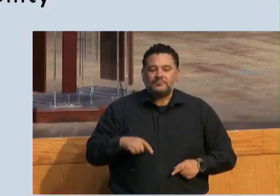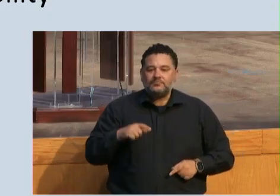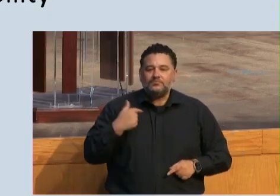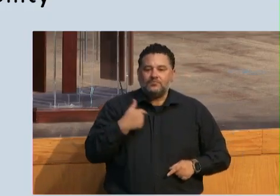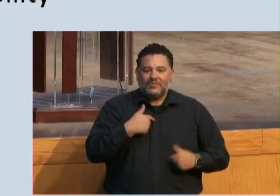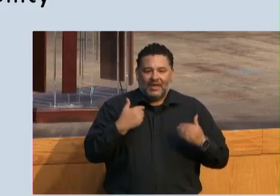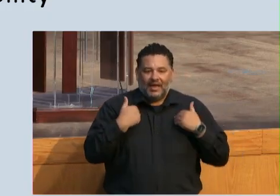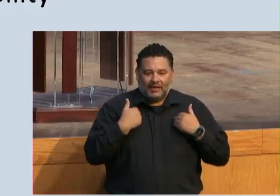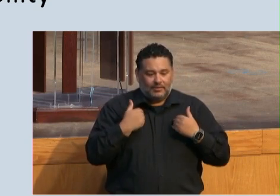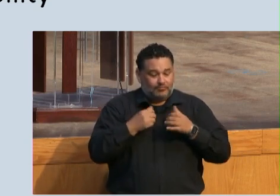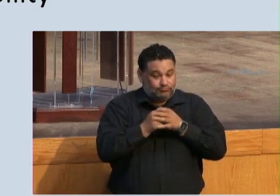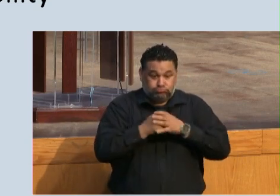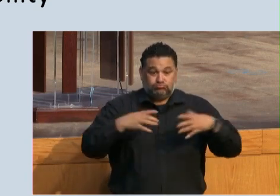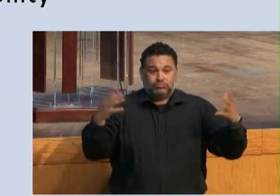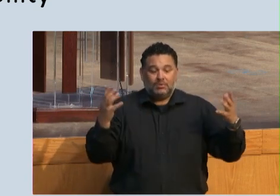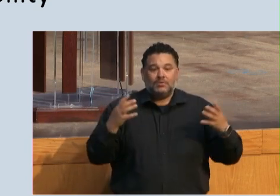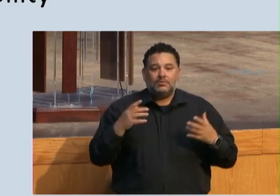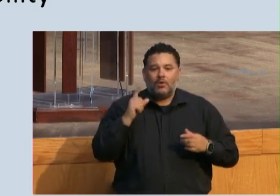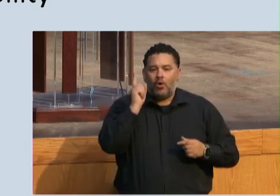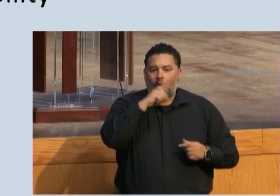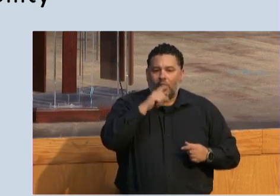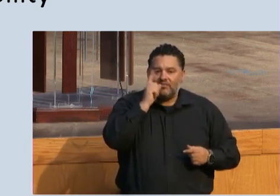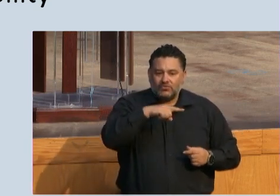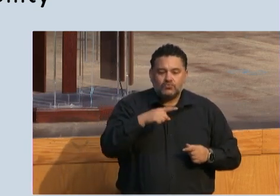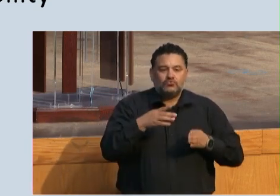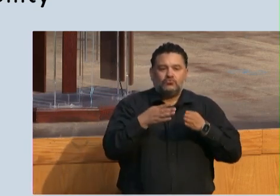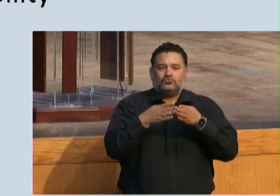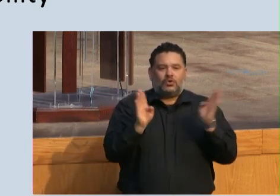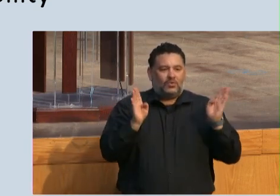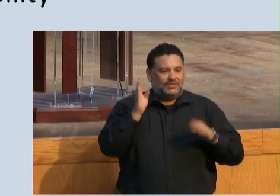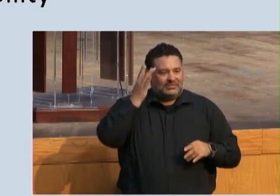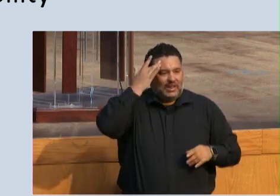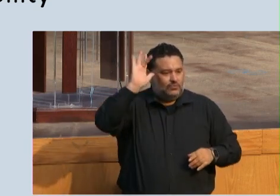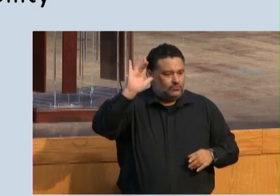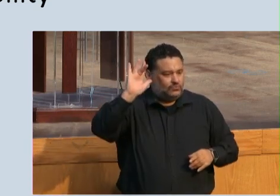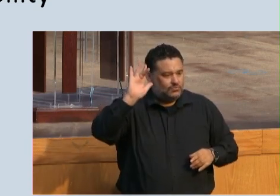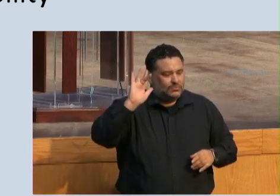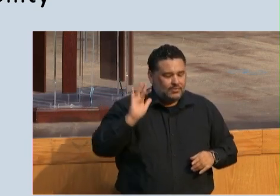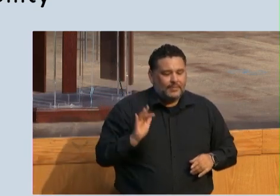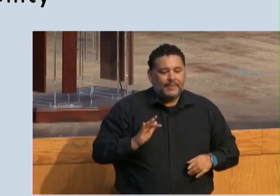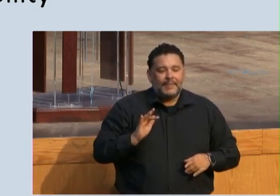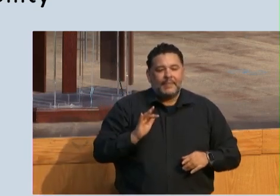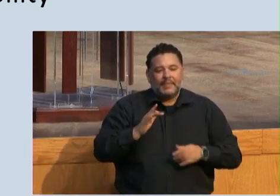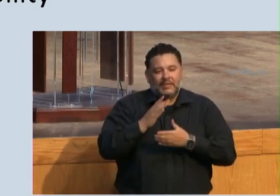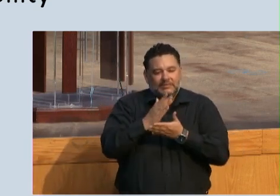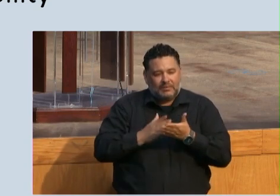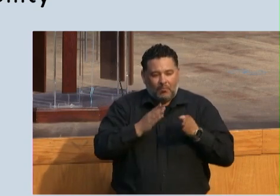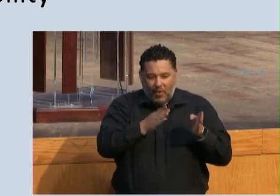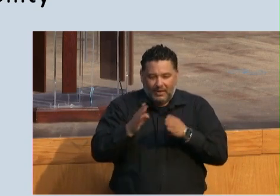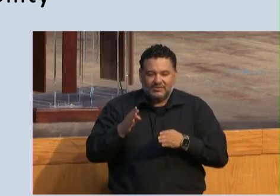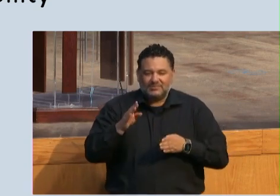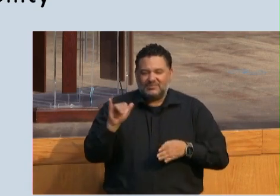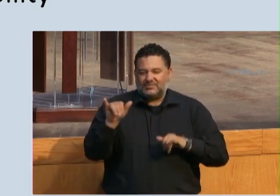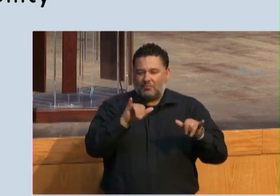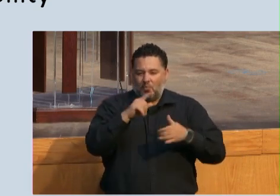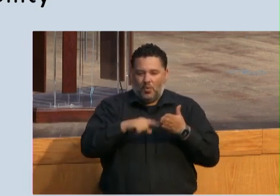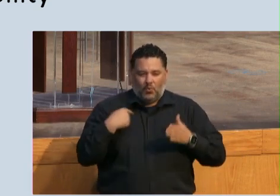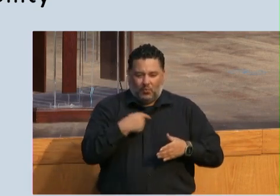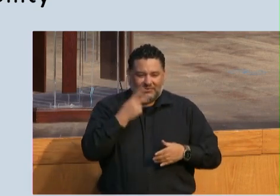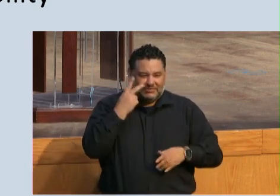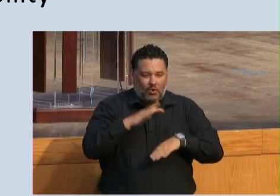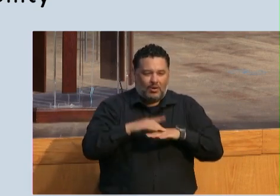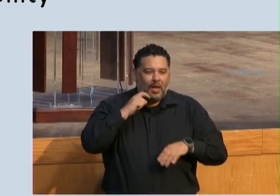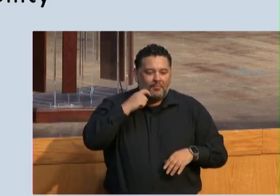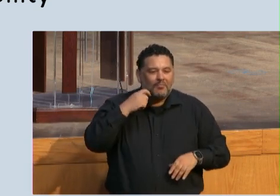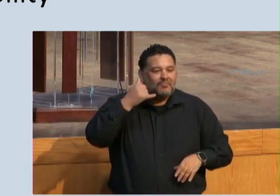this proliferation of artificial general intelligence. Now, in some ways, this is kind of like what we see on our Apple phones